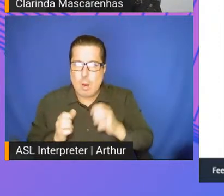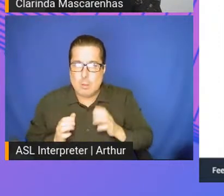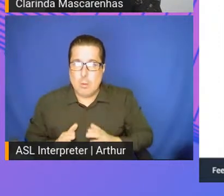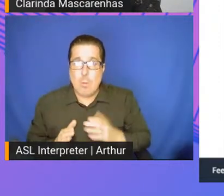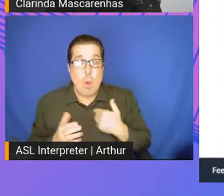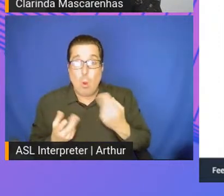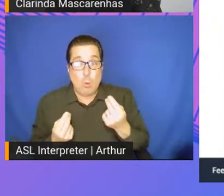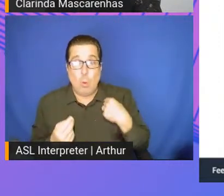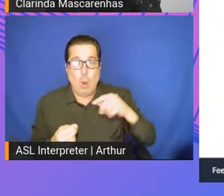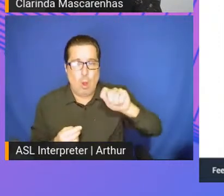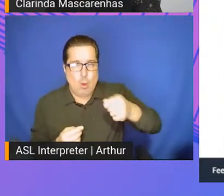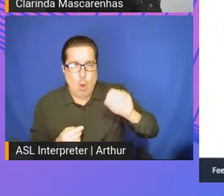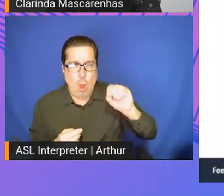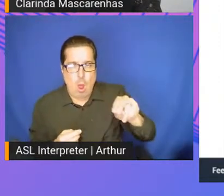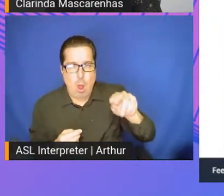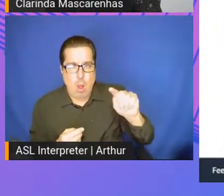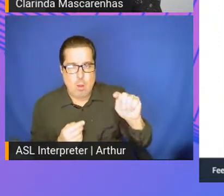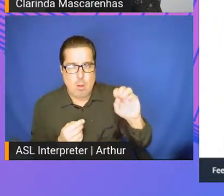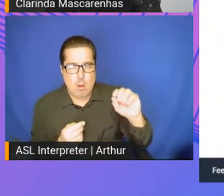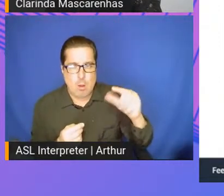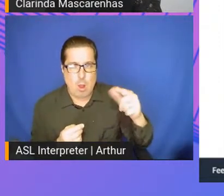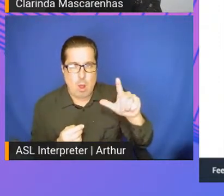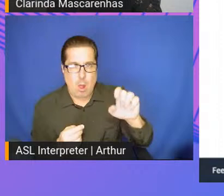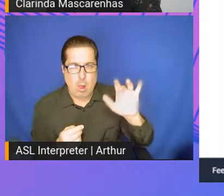toggle and talk more about it later on.